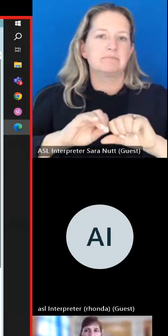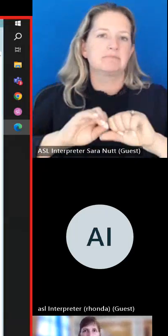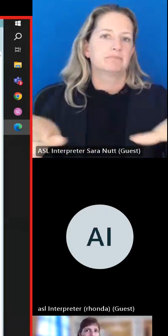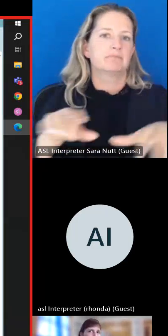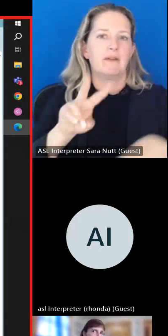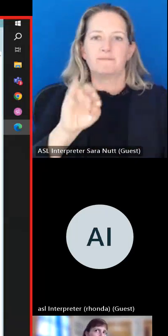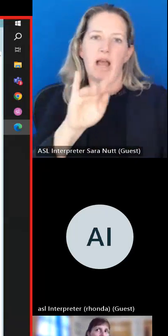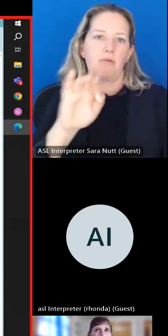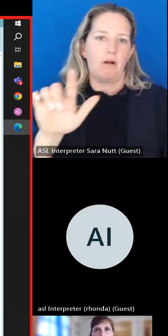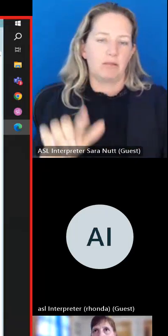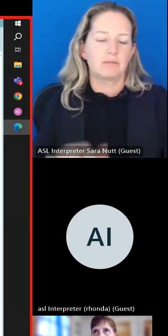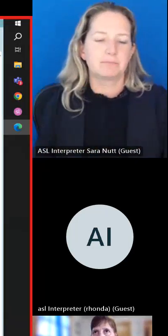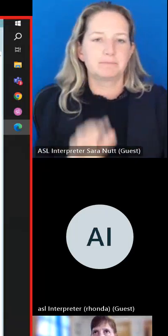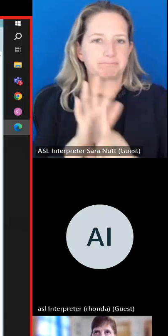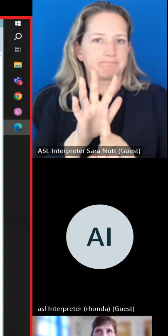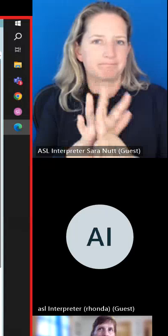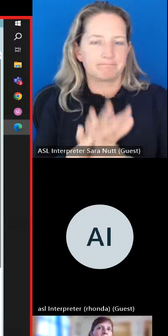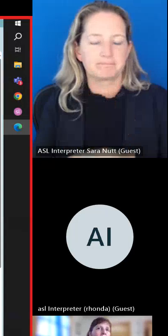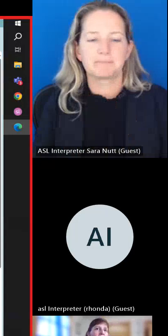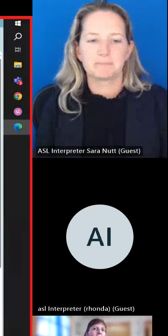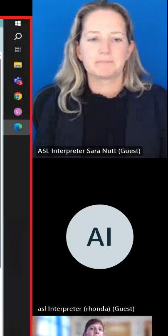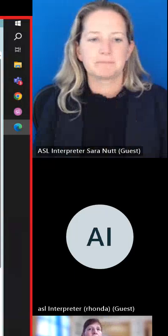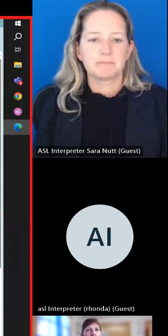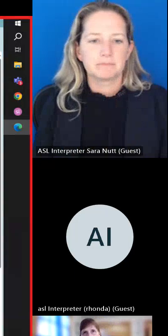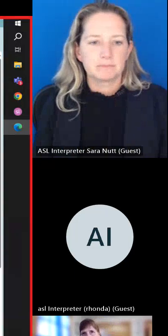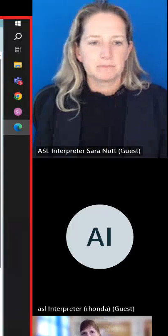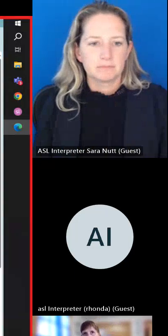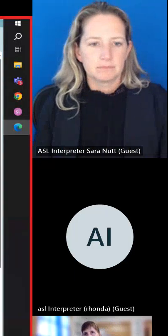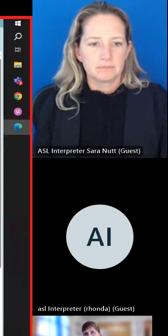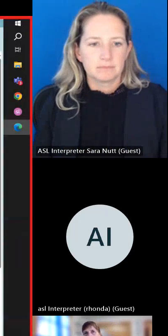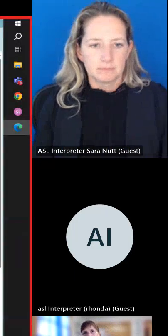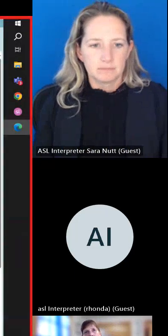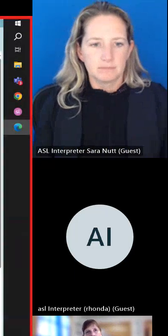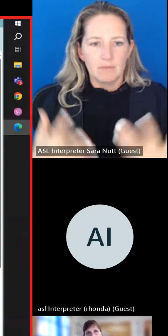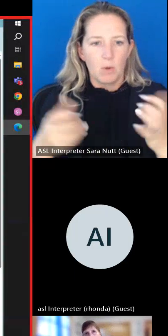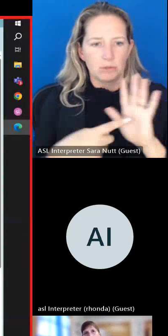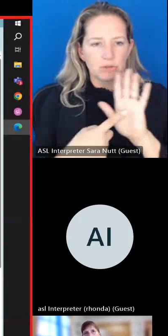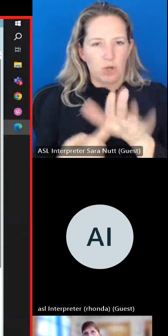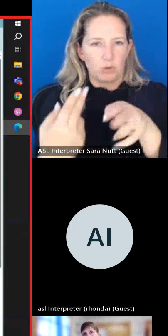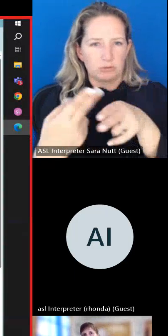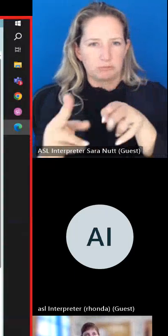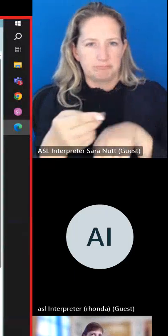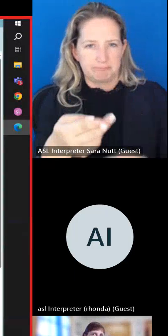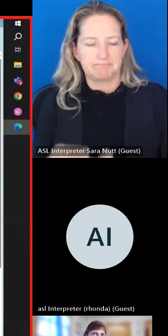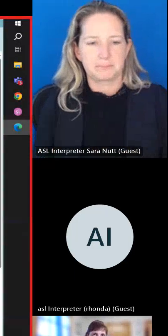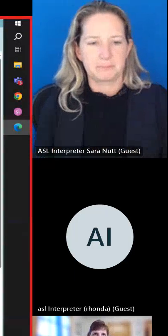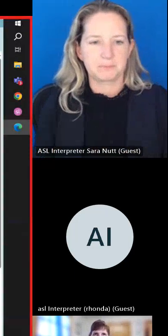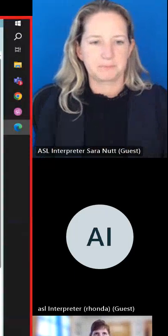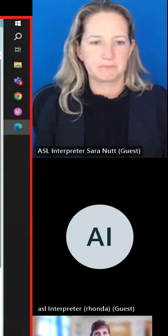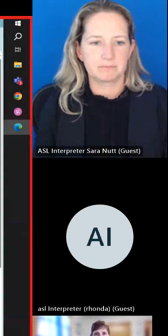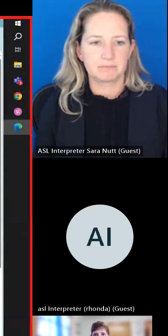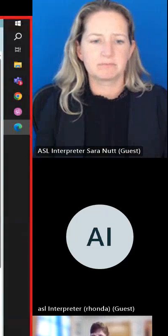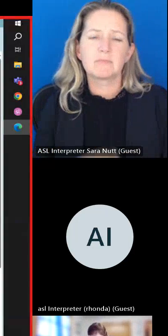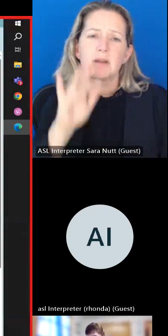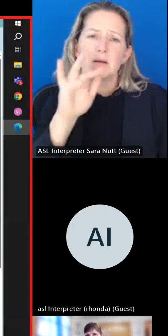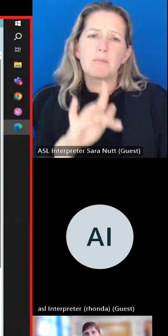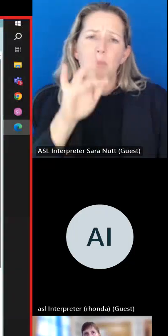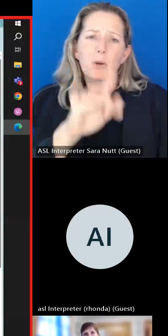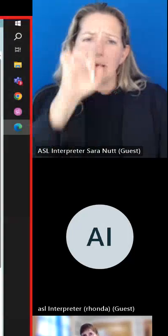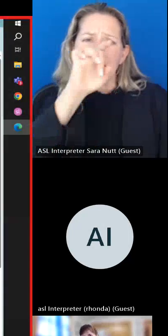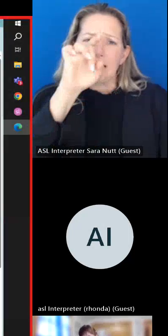quickly, just a little bit of it. the poor eagle is getting snowed